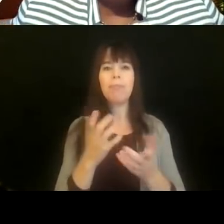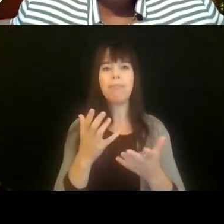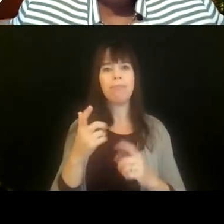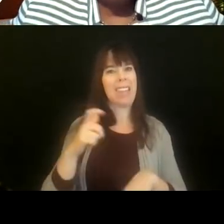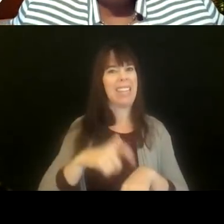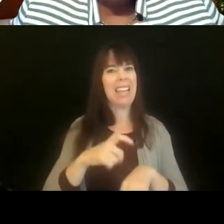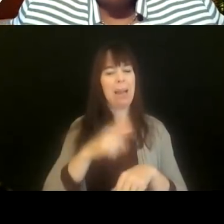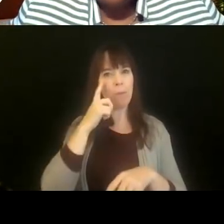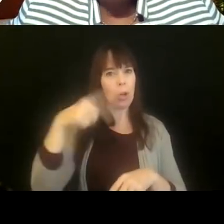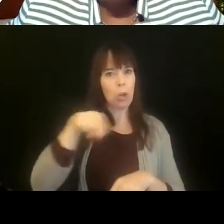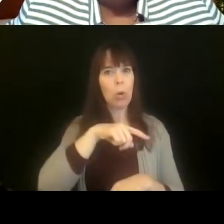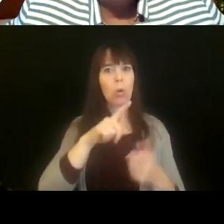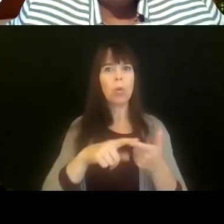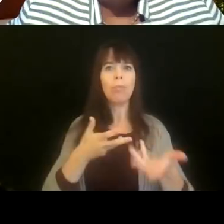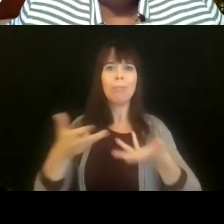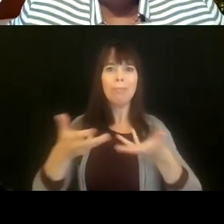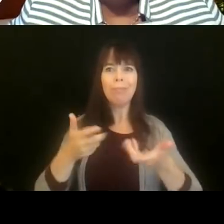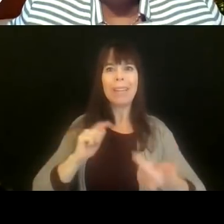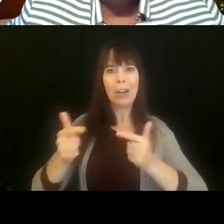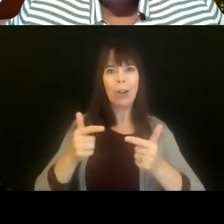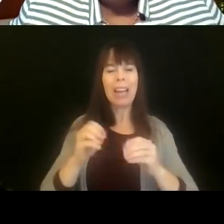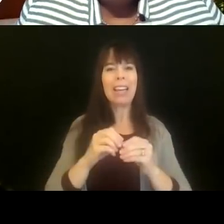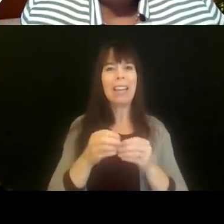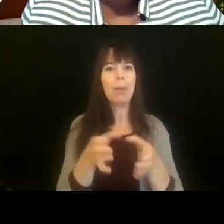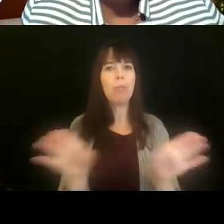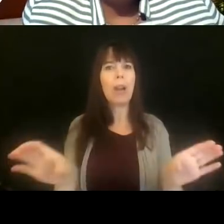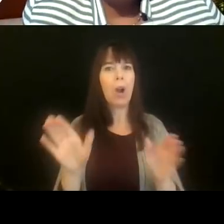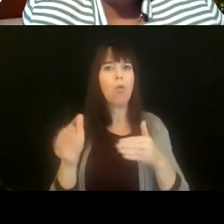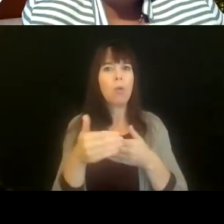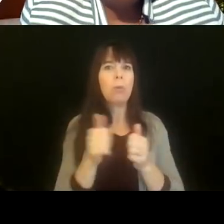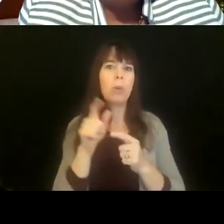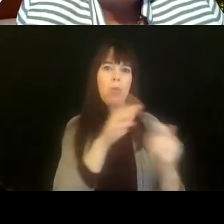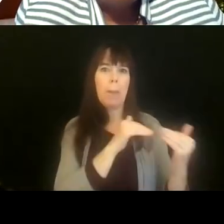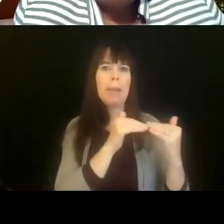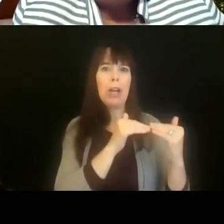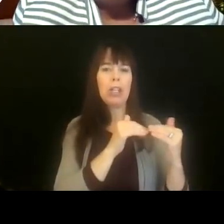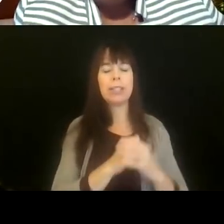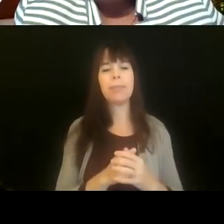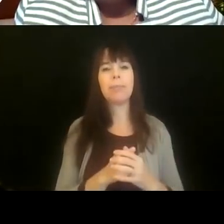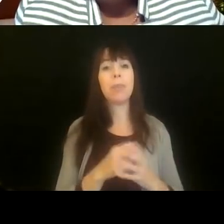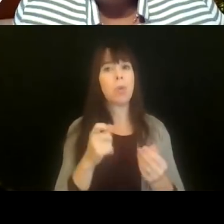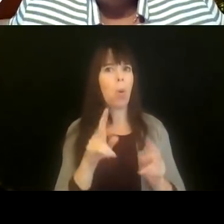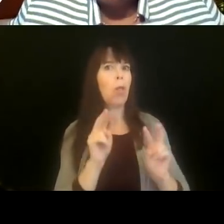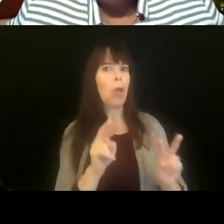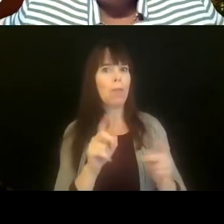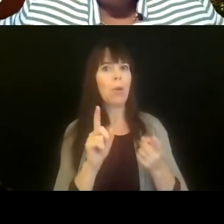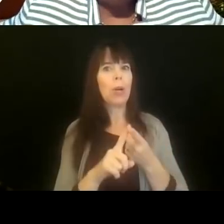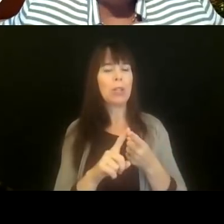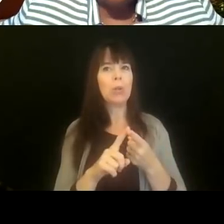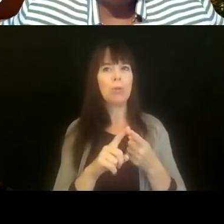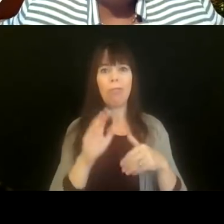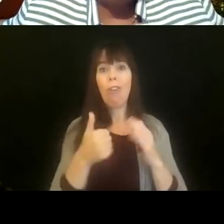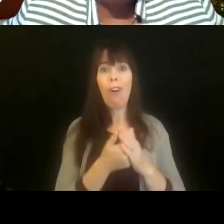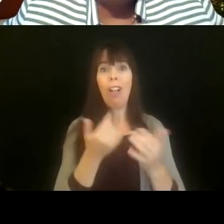time for you to interact in breakout rooms with your peers. So look forward to all of